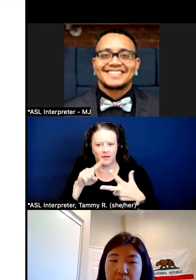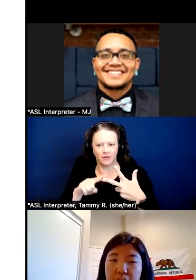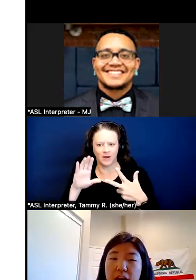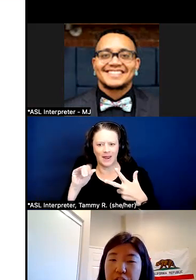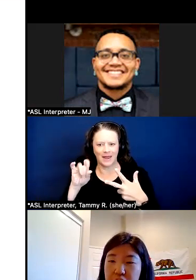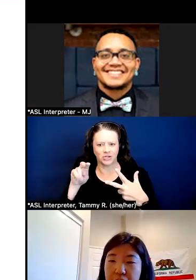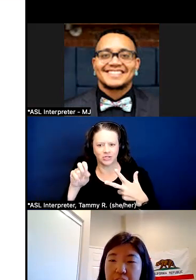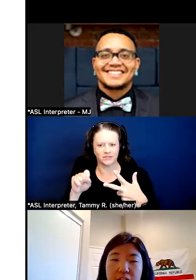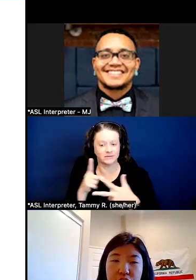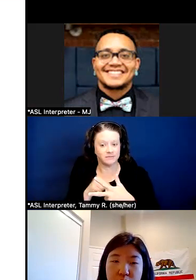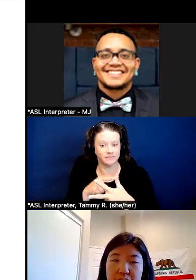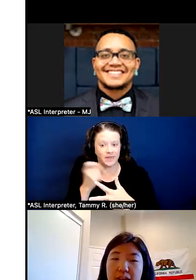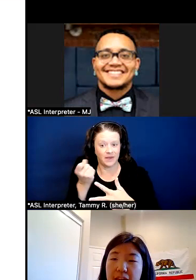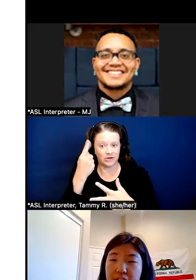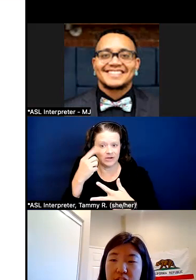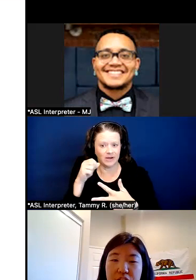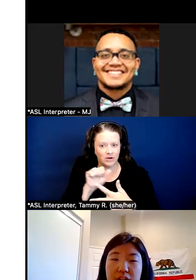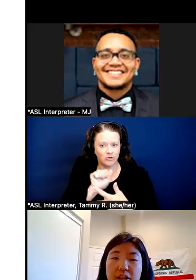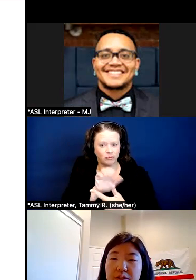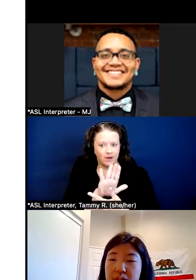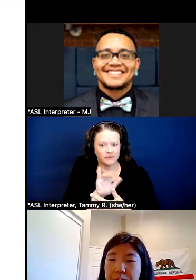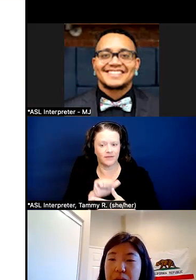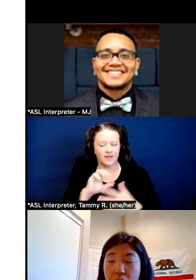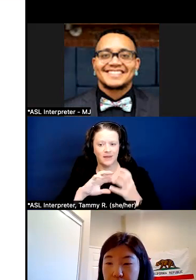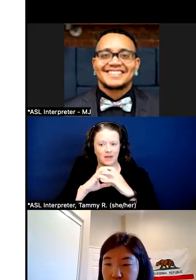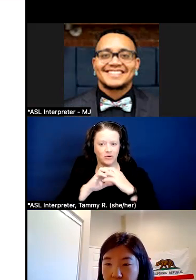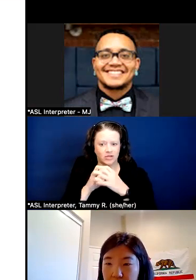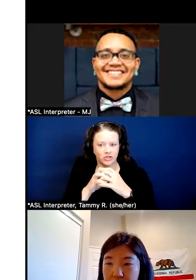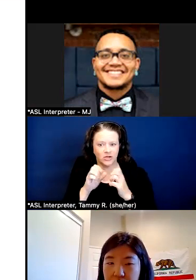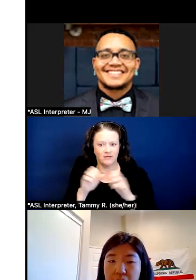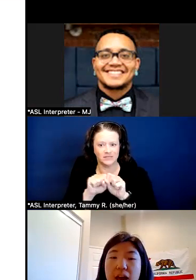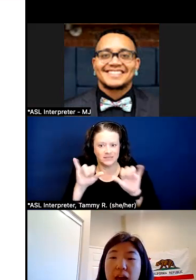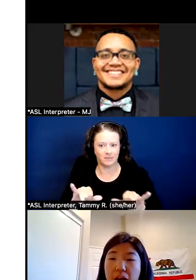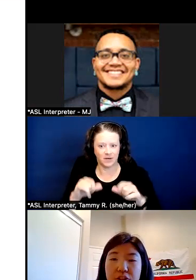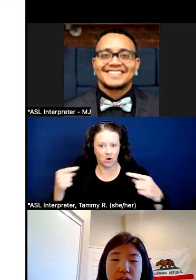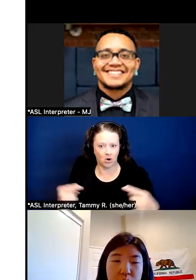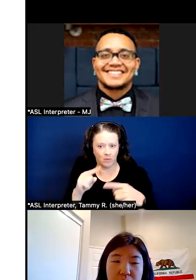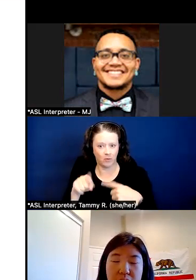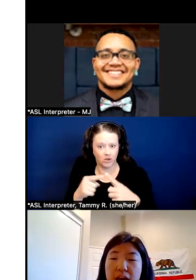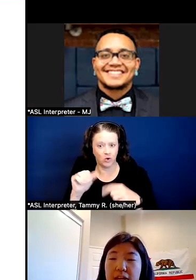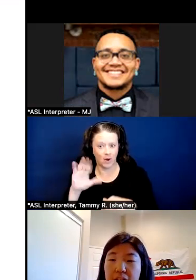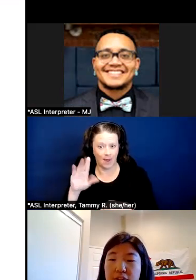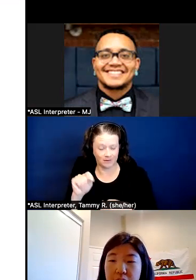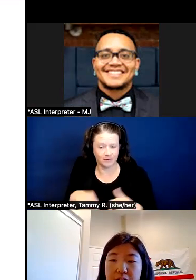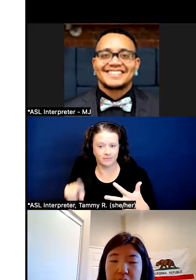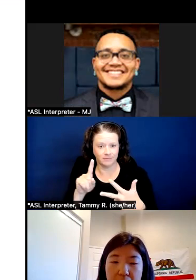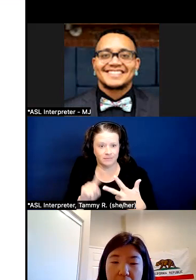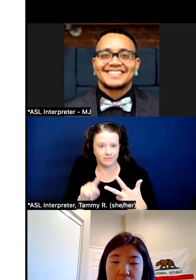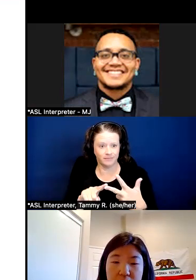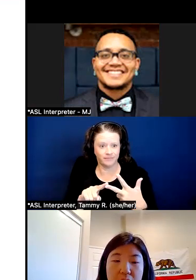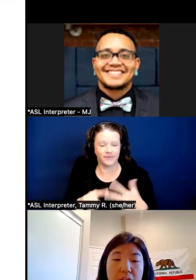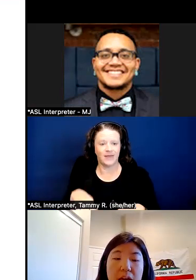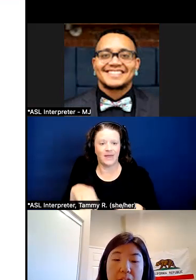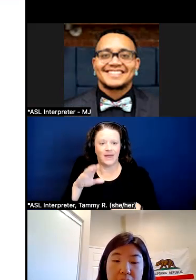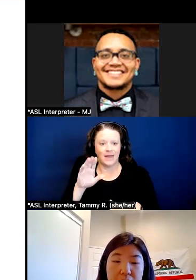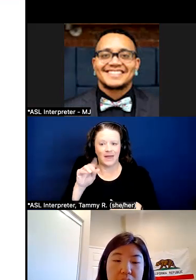action 1, understand and address the intersections of systemic harm when you act. Action 3, get survivors